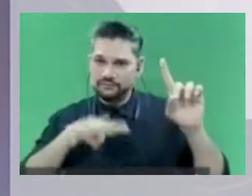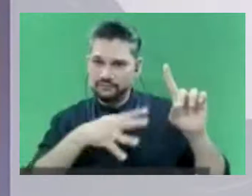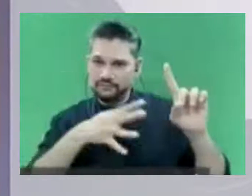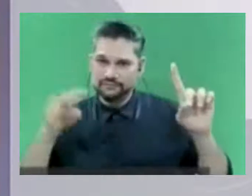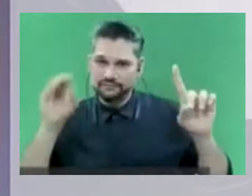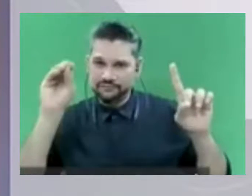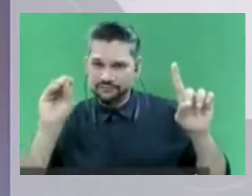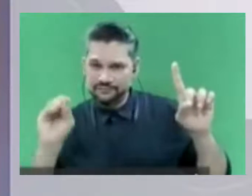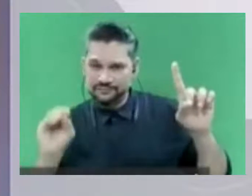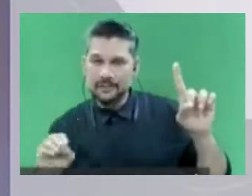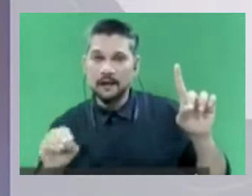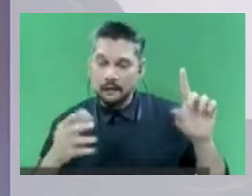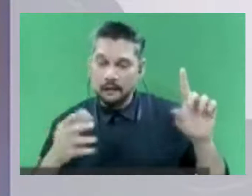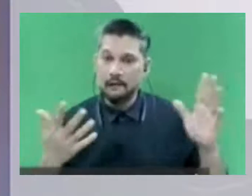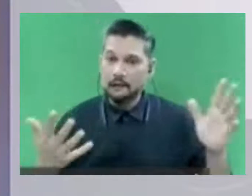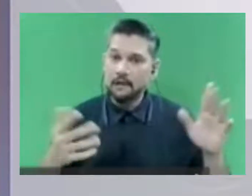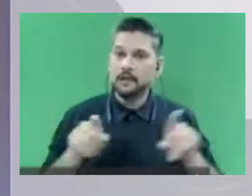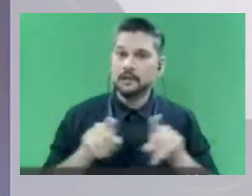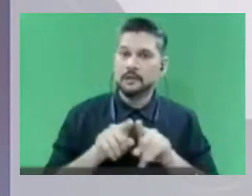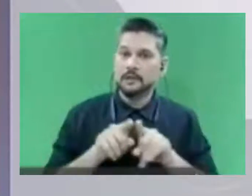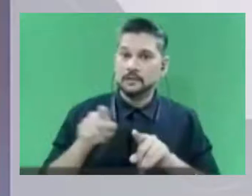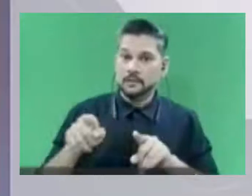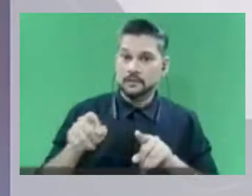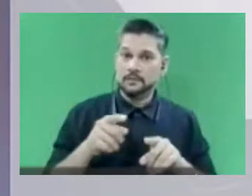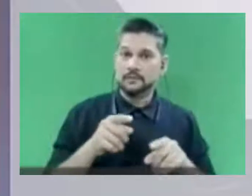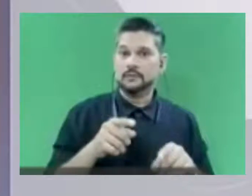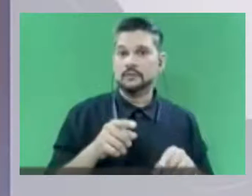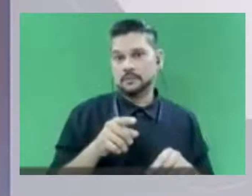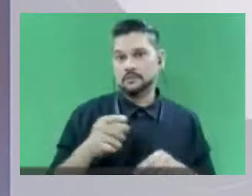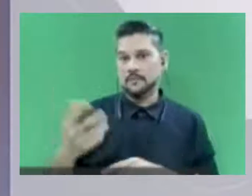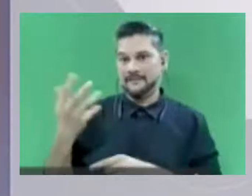are actually part of this conference as well.